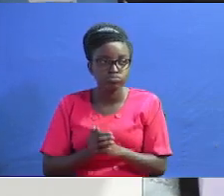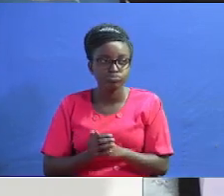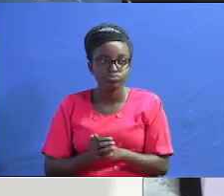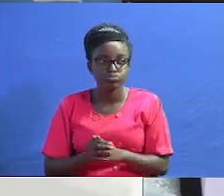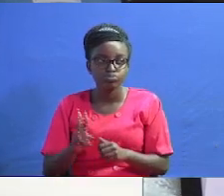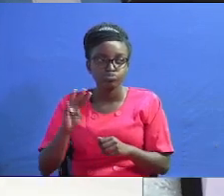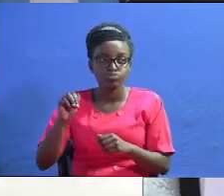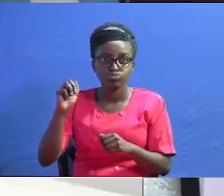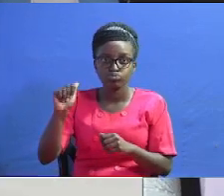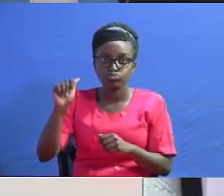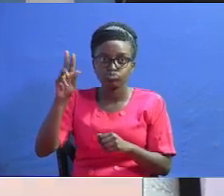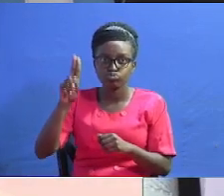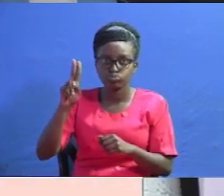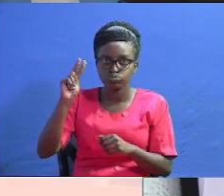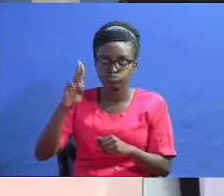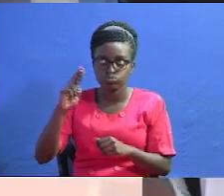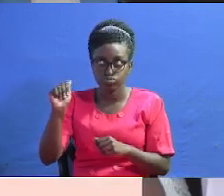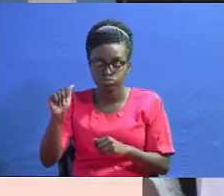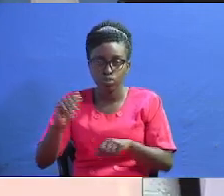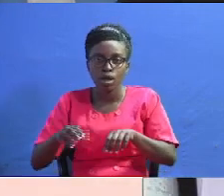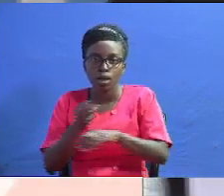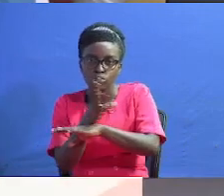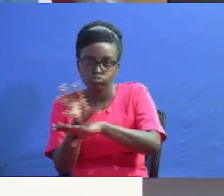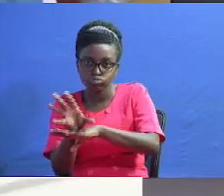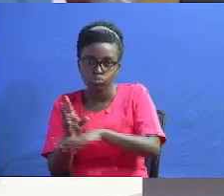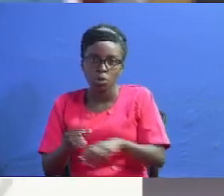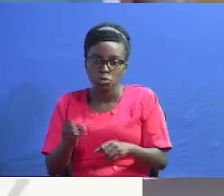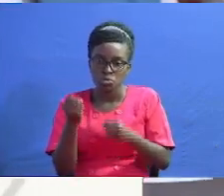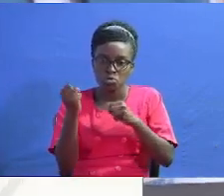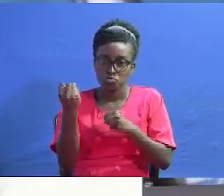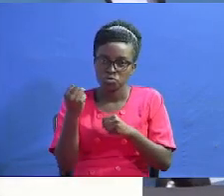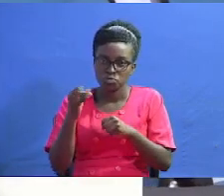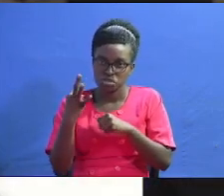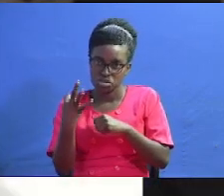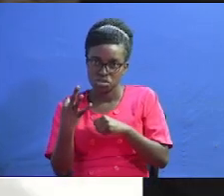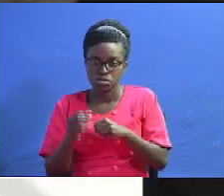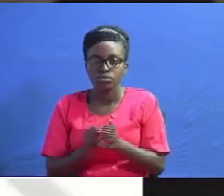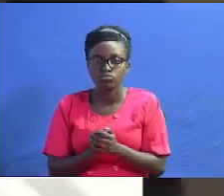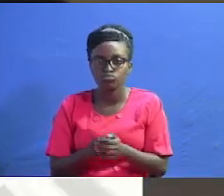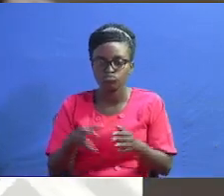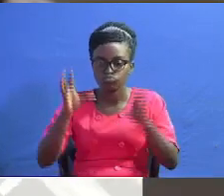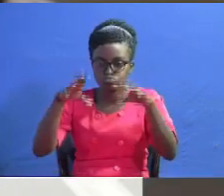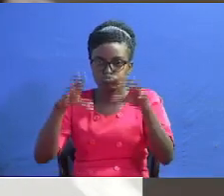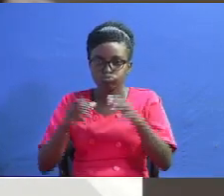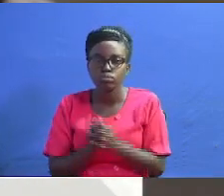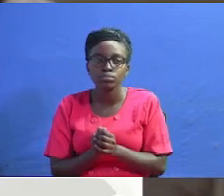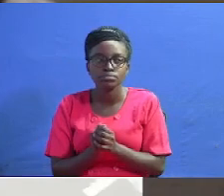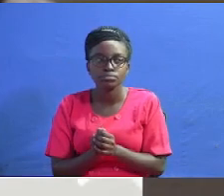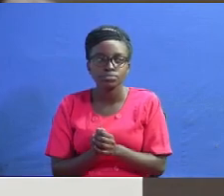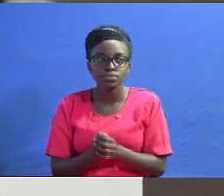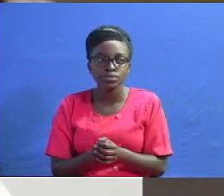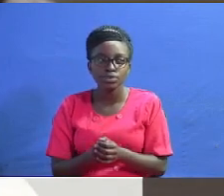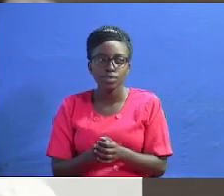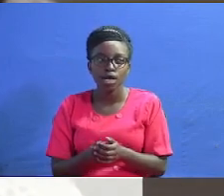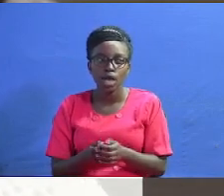Mwaura notes that 53 cholera cases have been confirmed in the country due to the rains. We have reported two